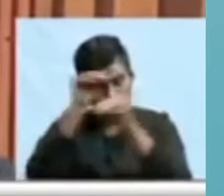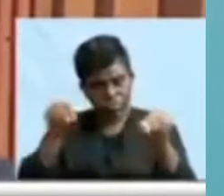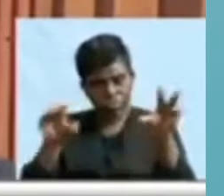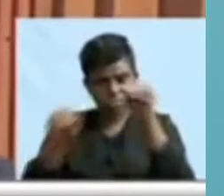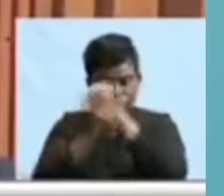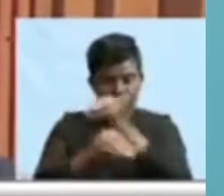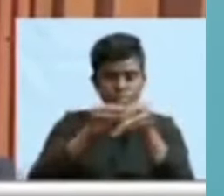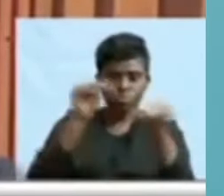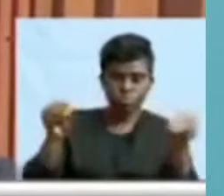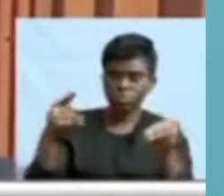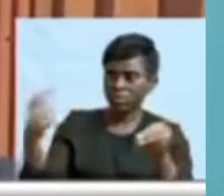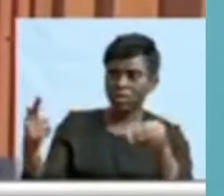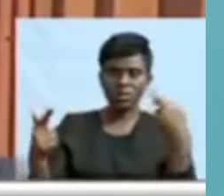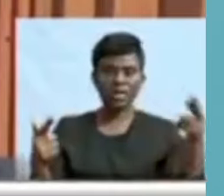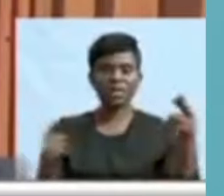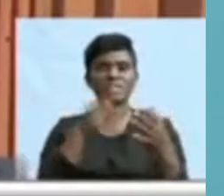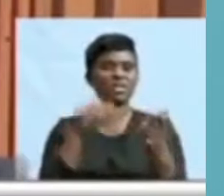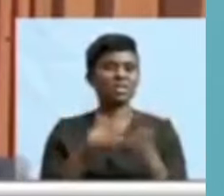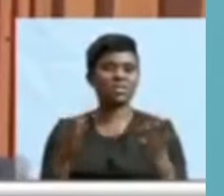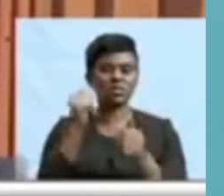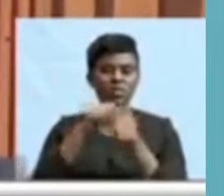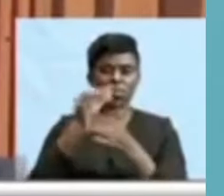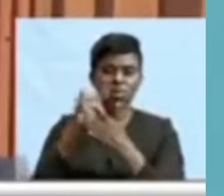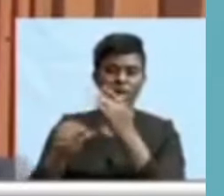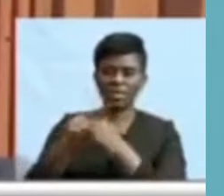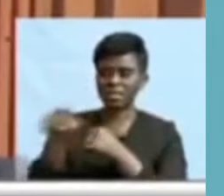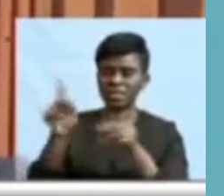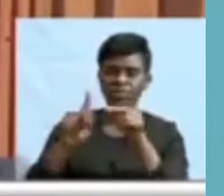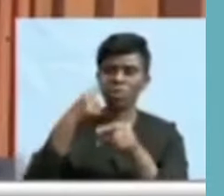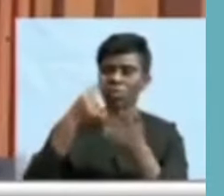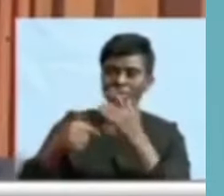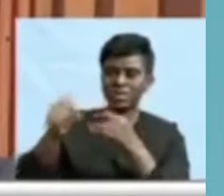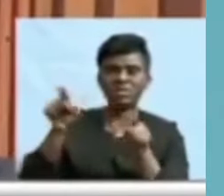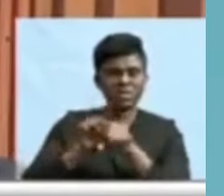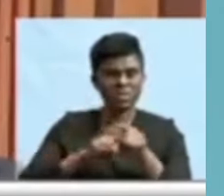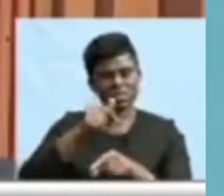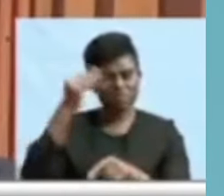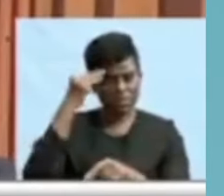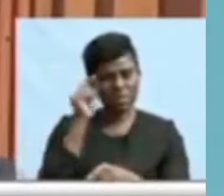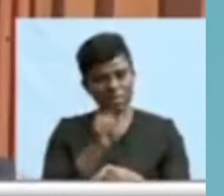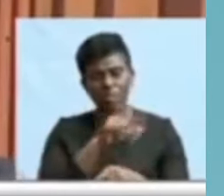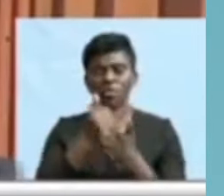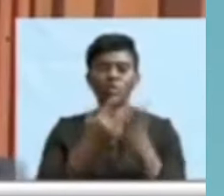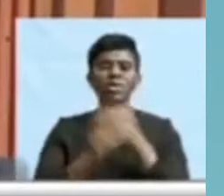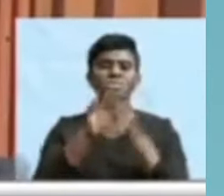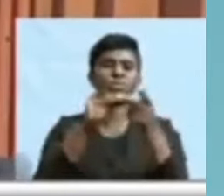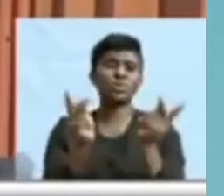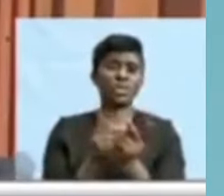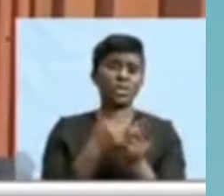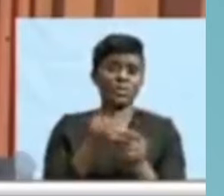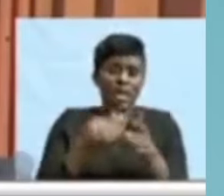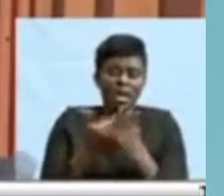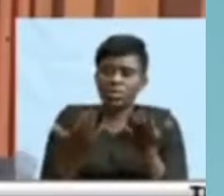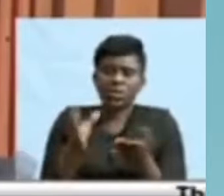attacked from left, right, and center because of people that are taking advantage of those privileged positions.